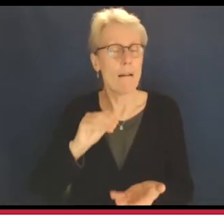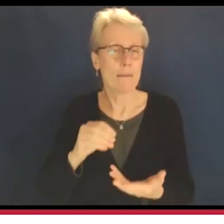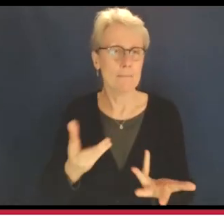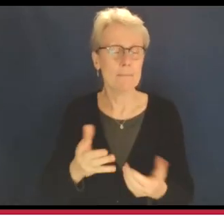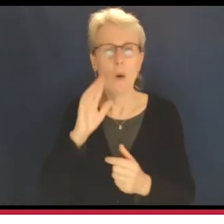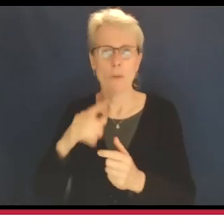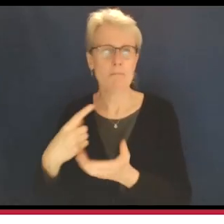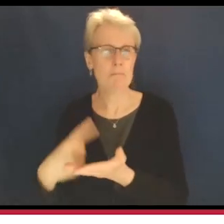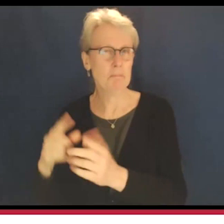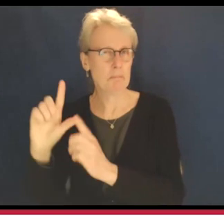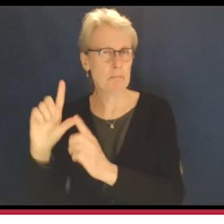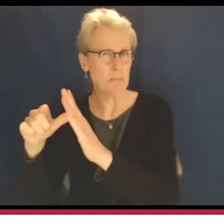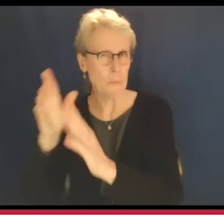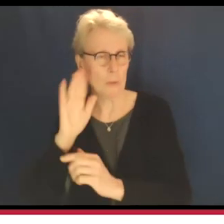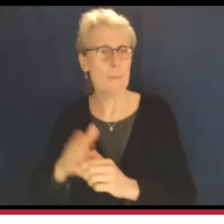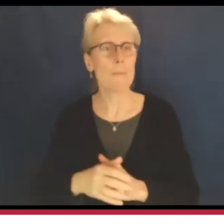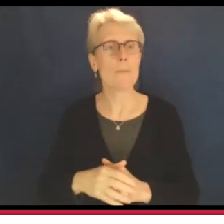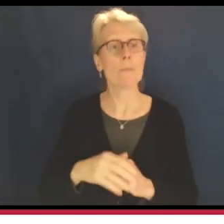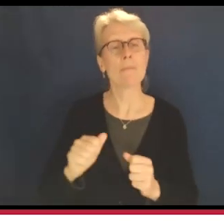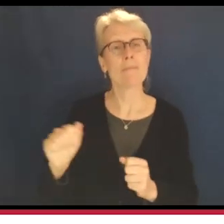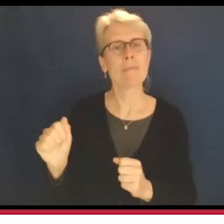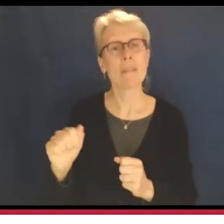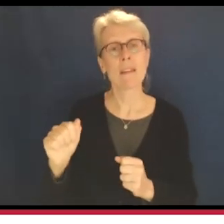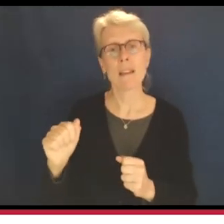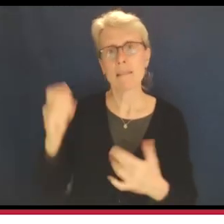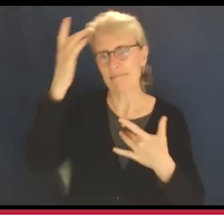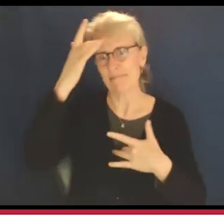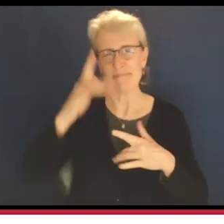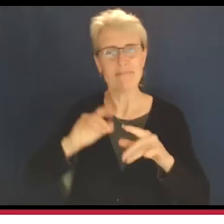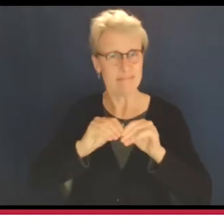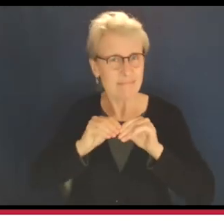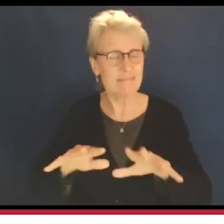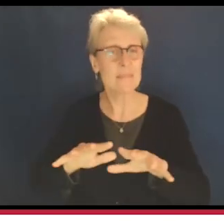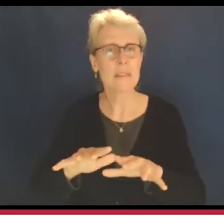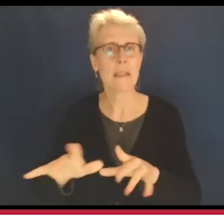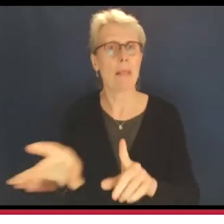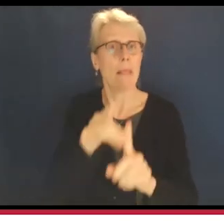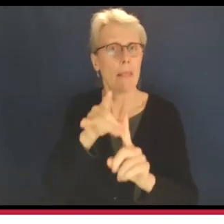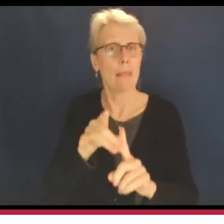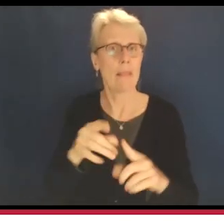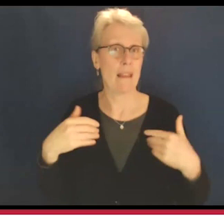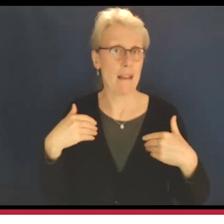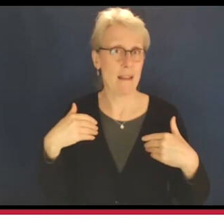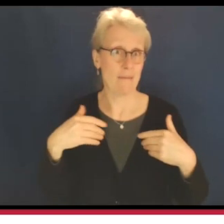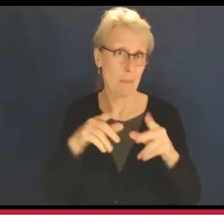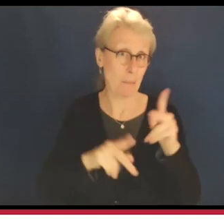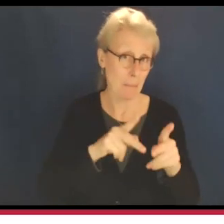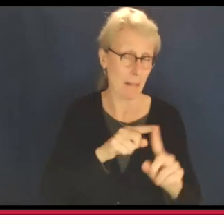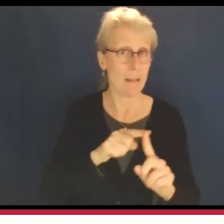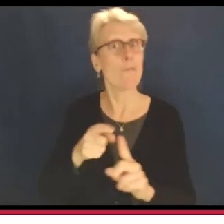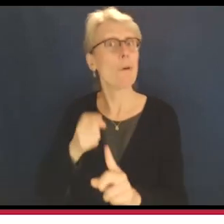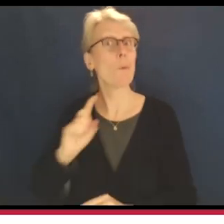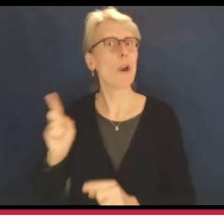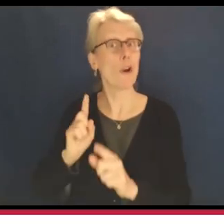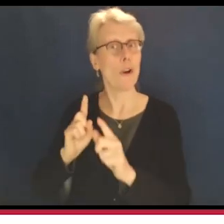Most pathogens that infect humans eventually, if you go far enough back, came from animals, from non-human